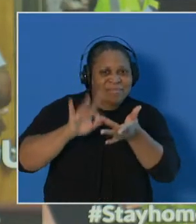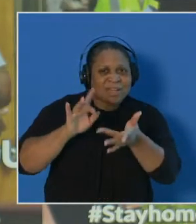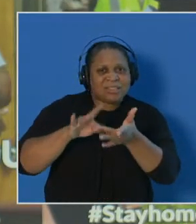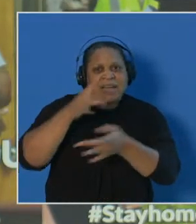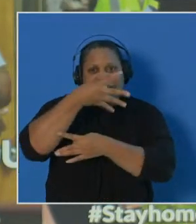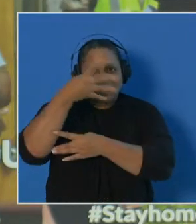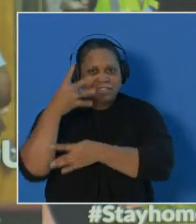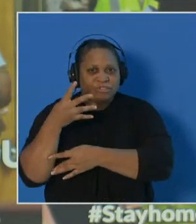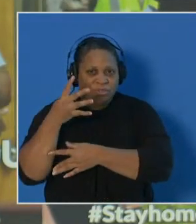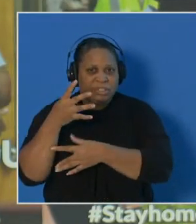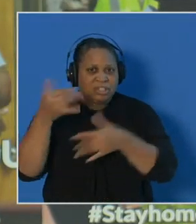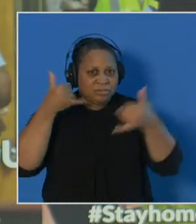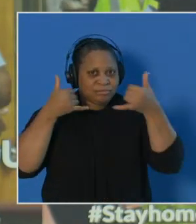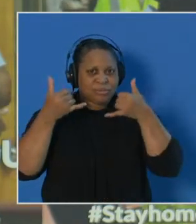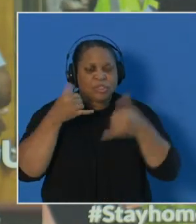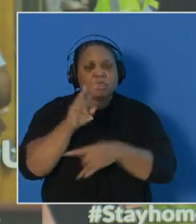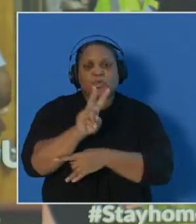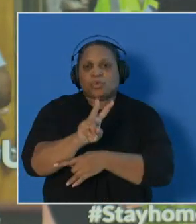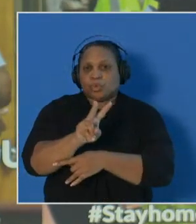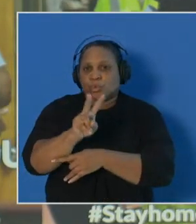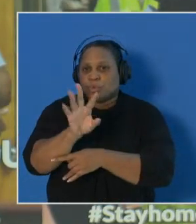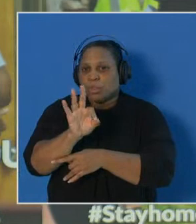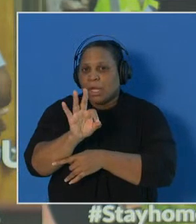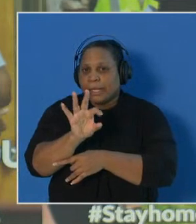And that number is